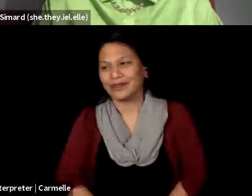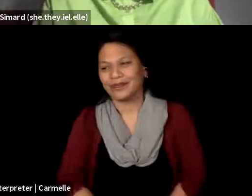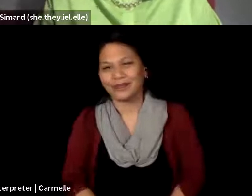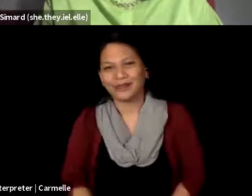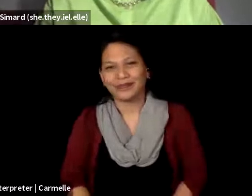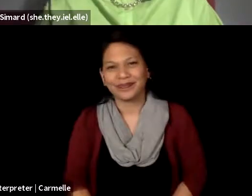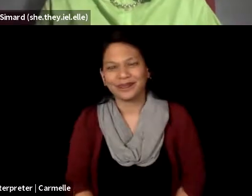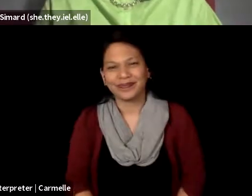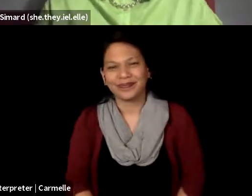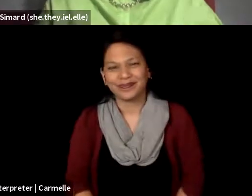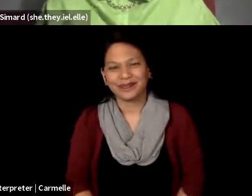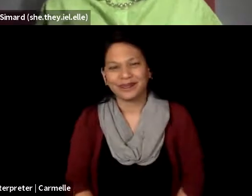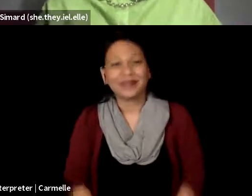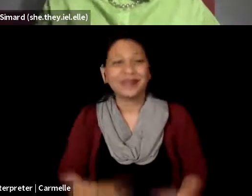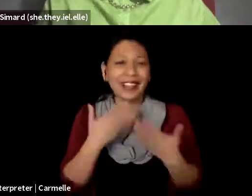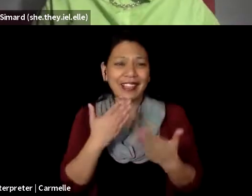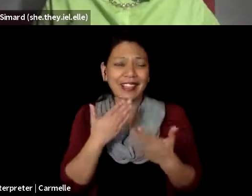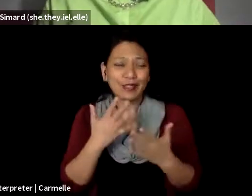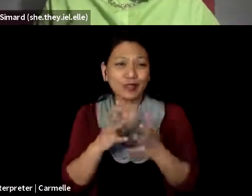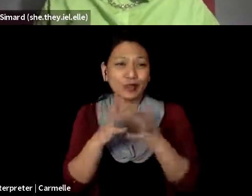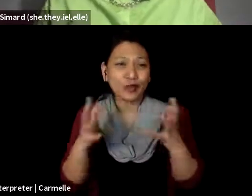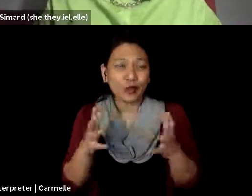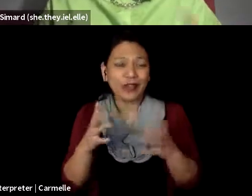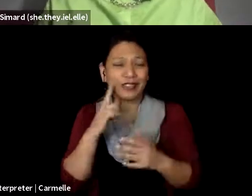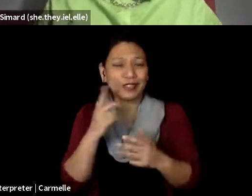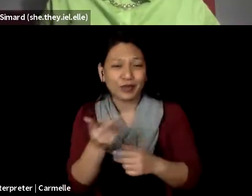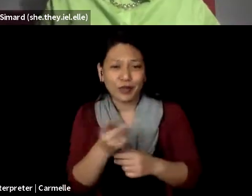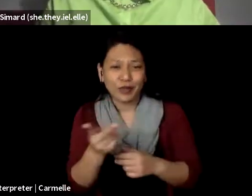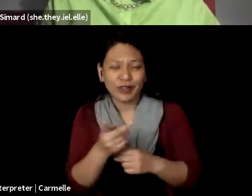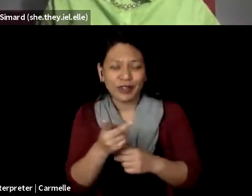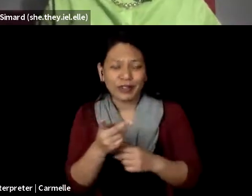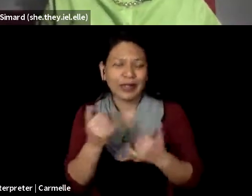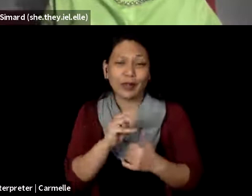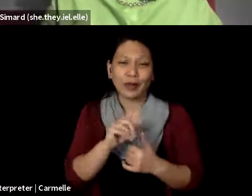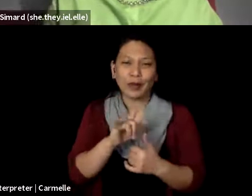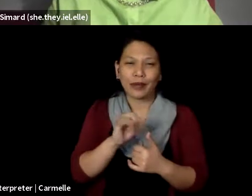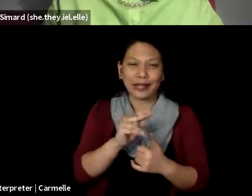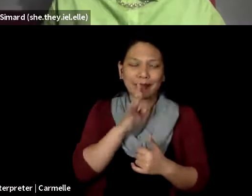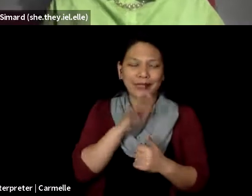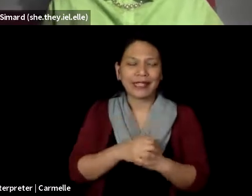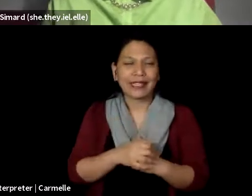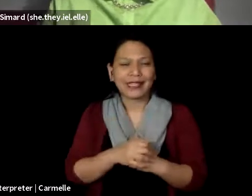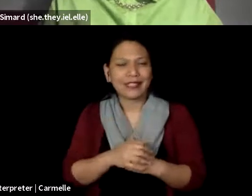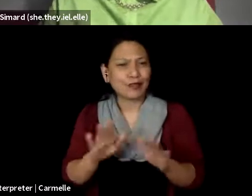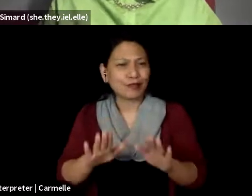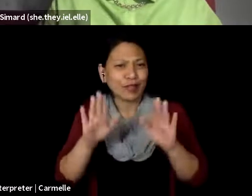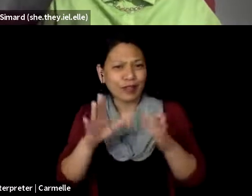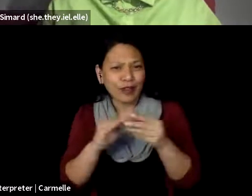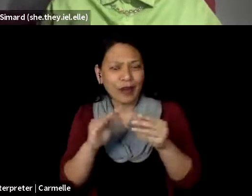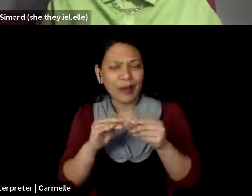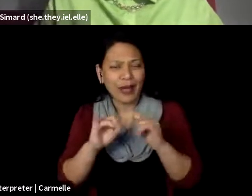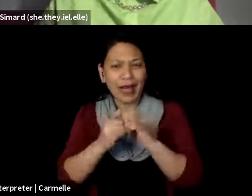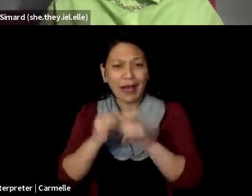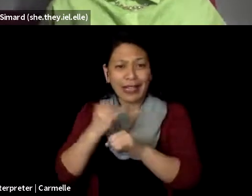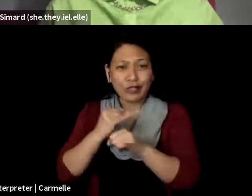Merlin speaking. Thank you so much, both of you, for that really, those are really thoughtful analysis of institutions, but also